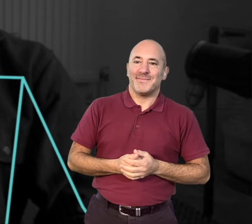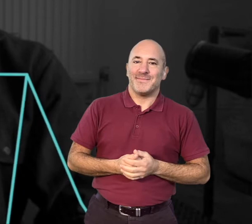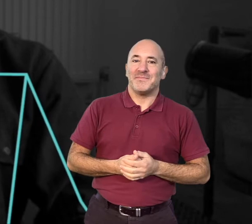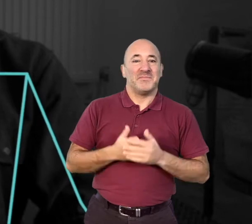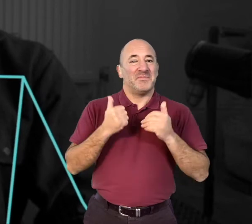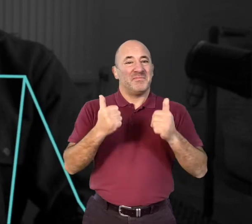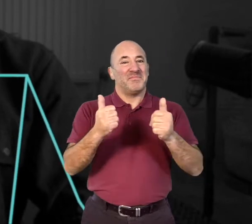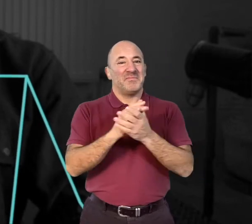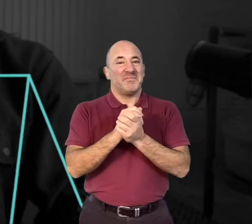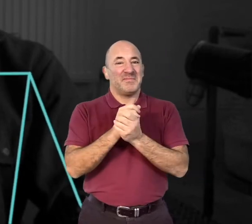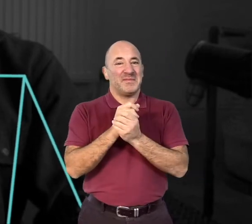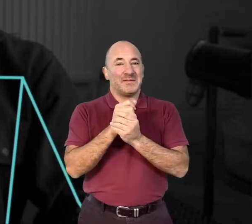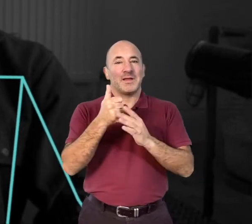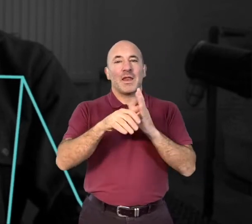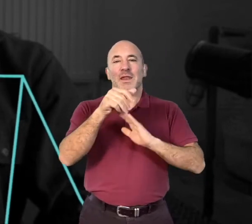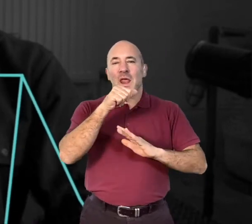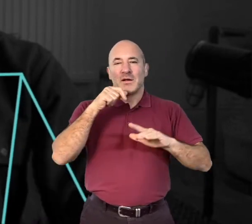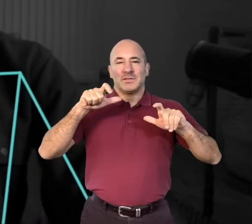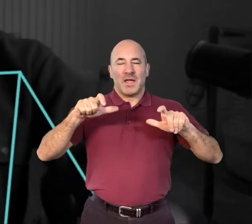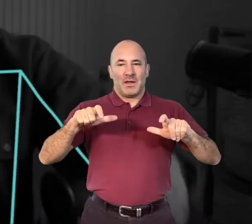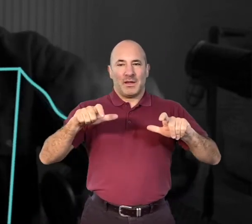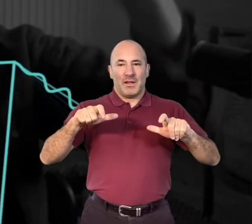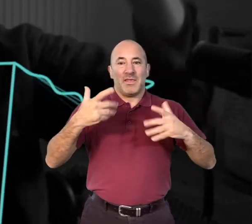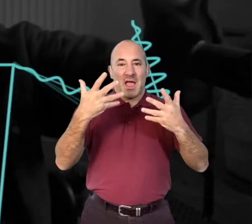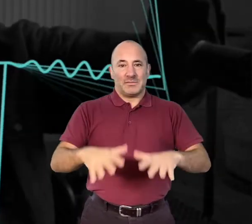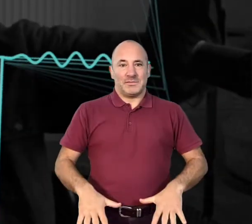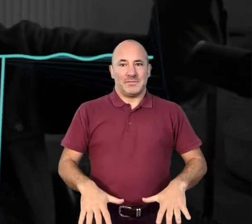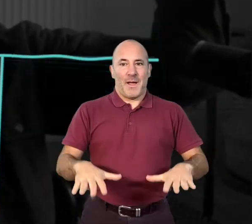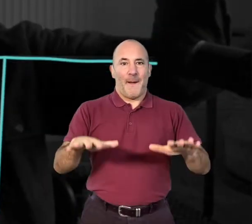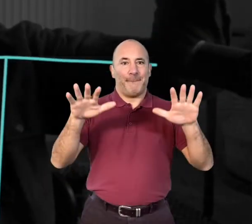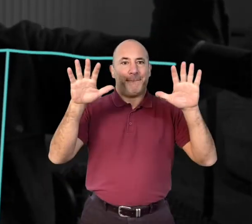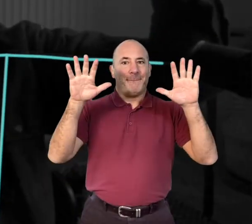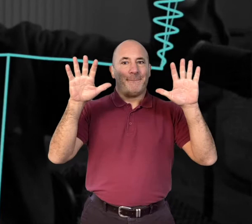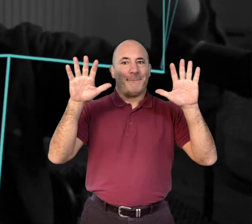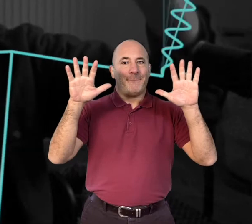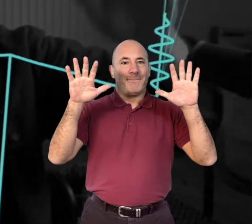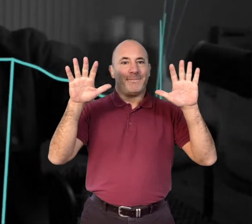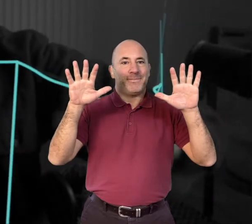Okay, so starting nice and still, we can then just raise our hands.